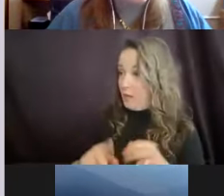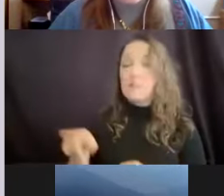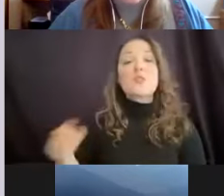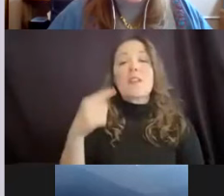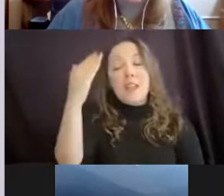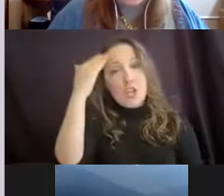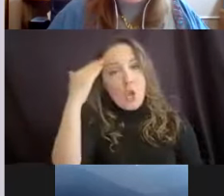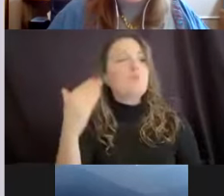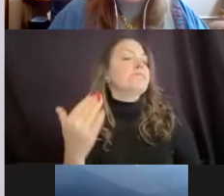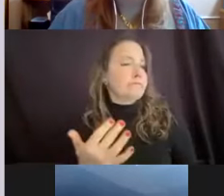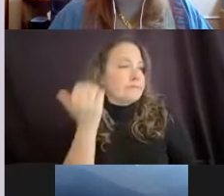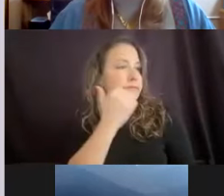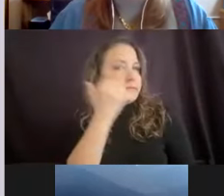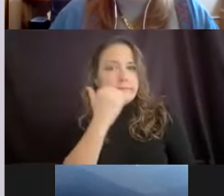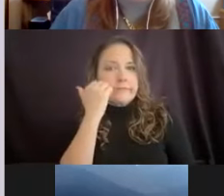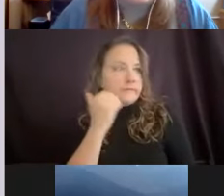an everyday fact of life.